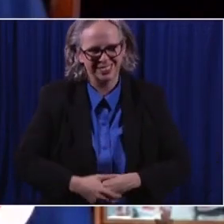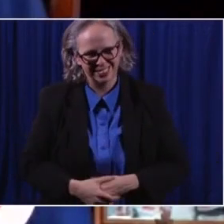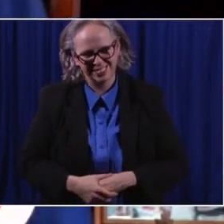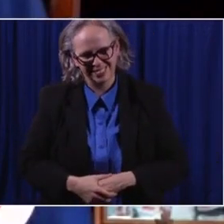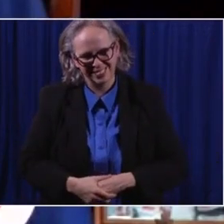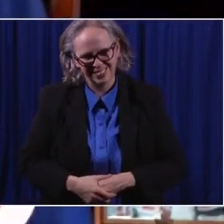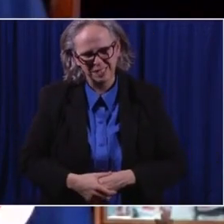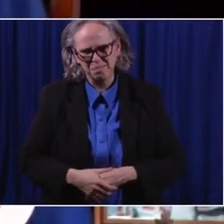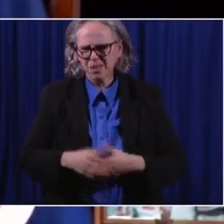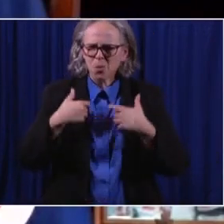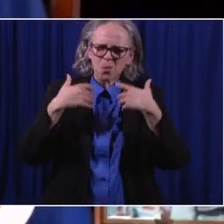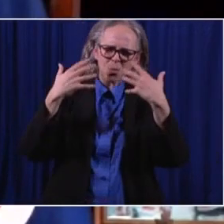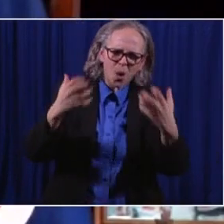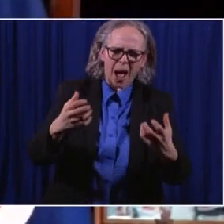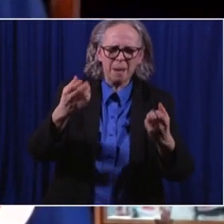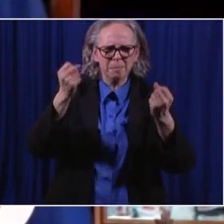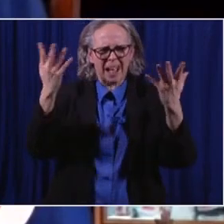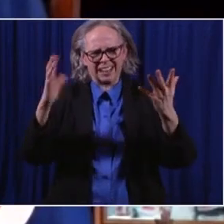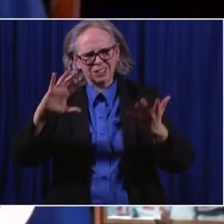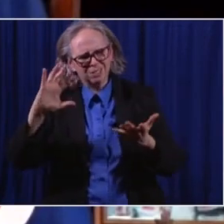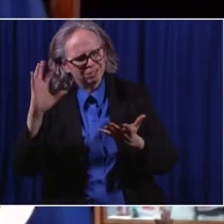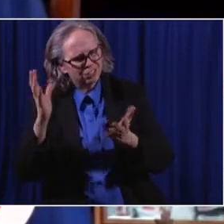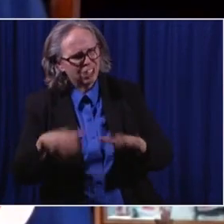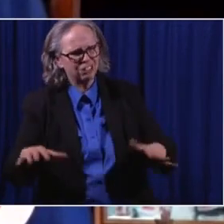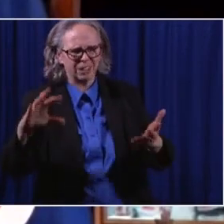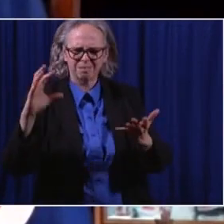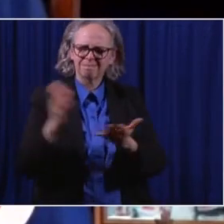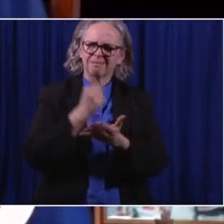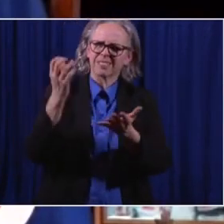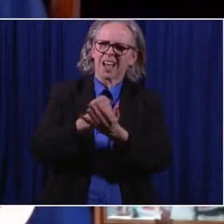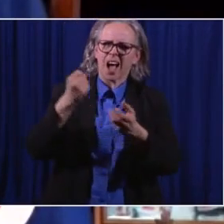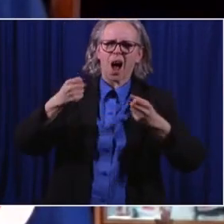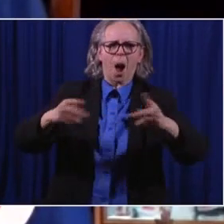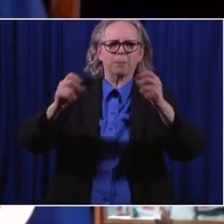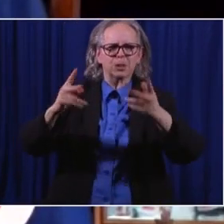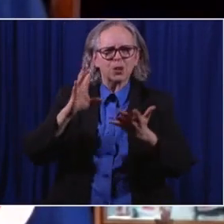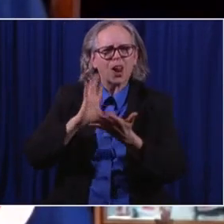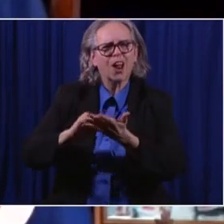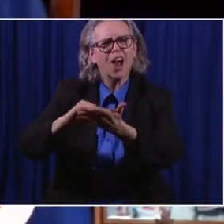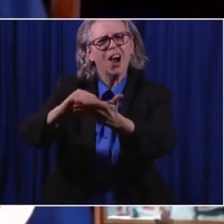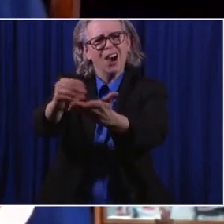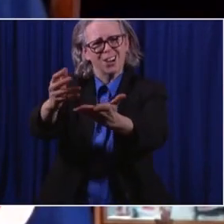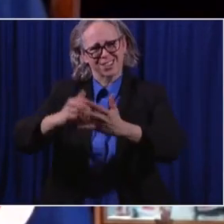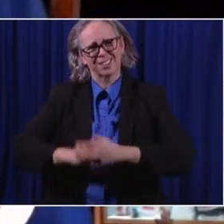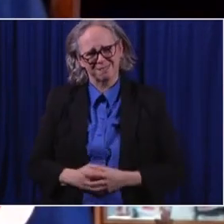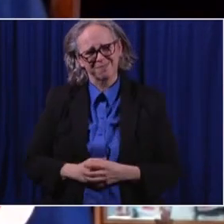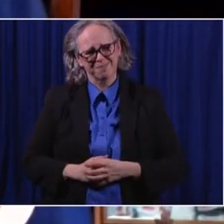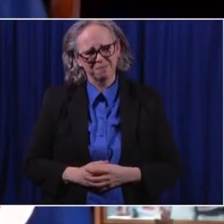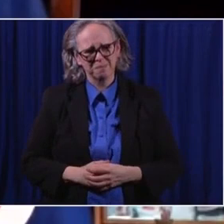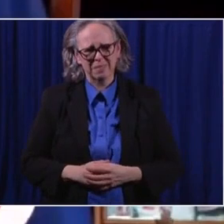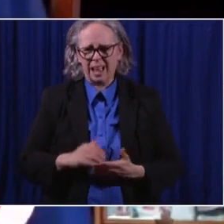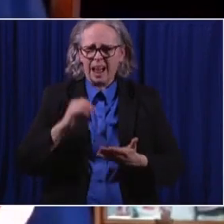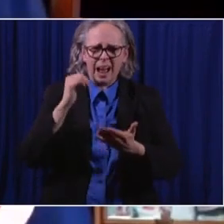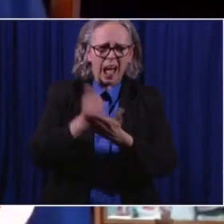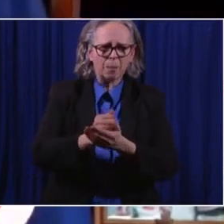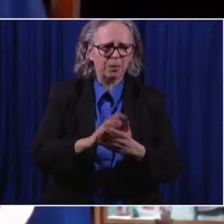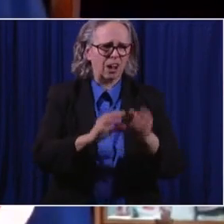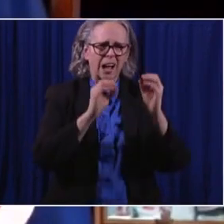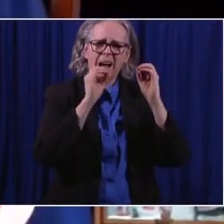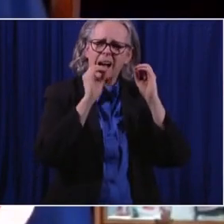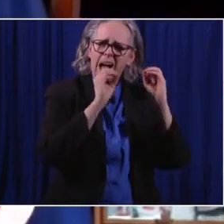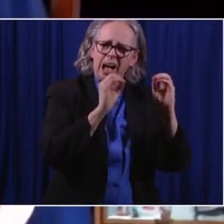that opportunity sooner rather than later. And that is good for their education, their mental health, and for their future. And so I thank